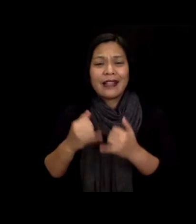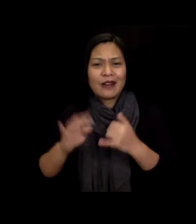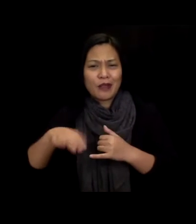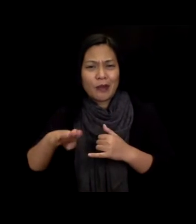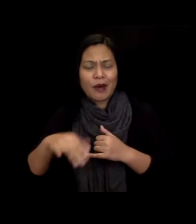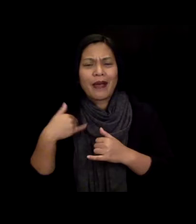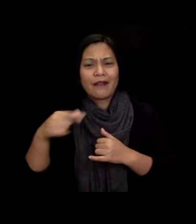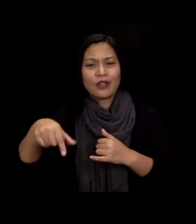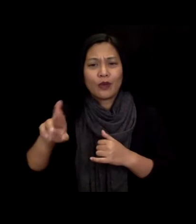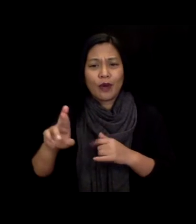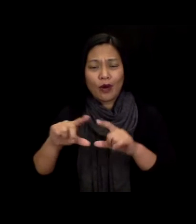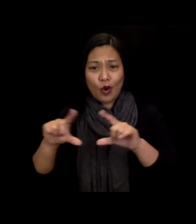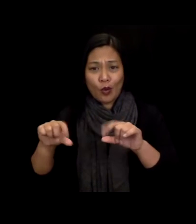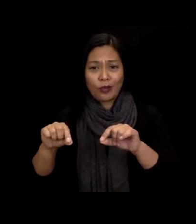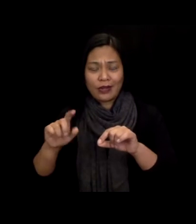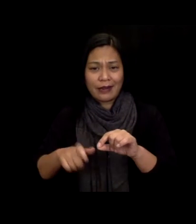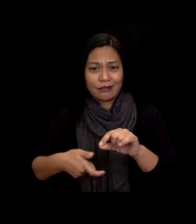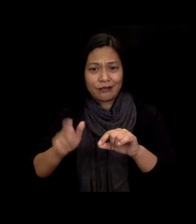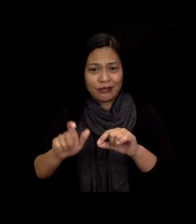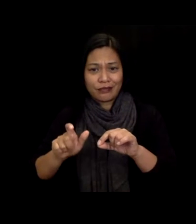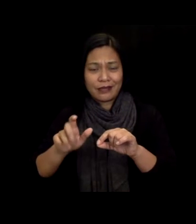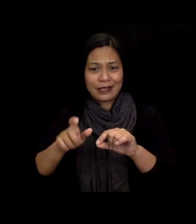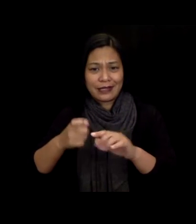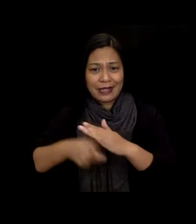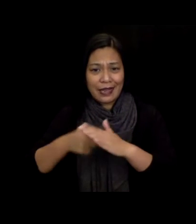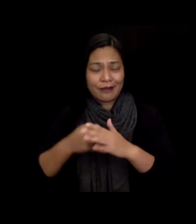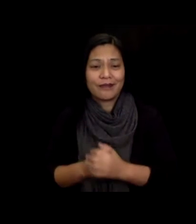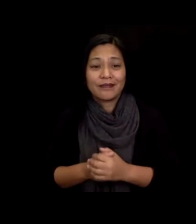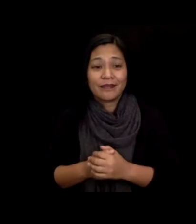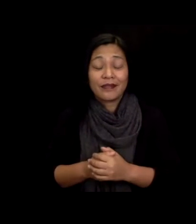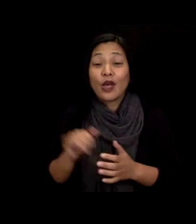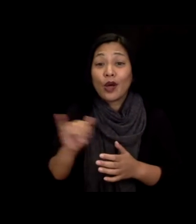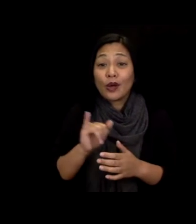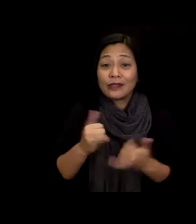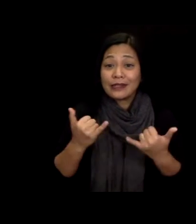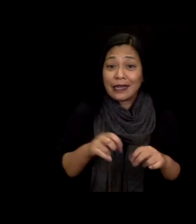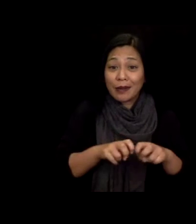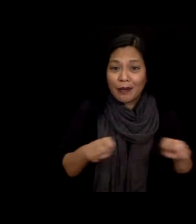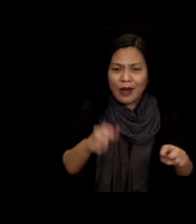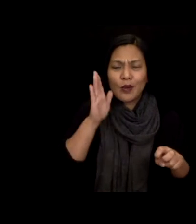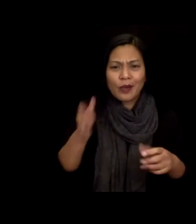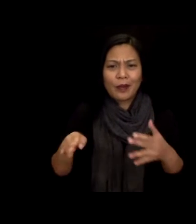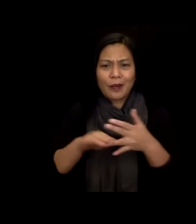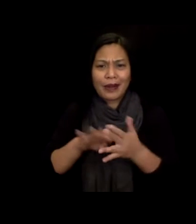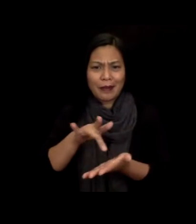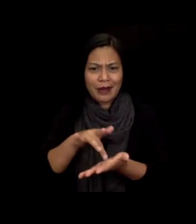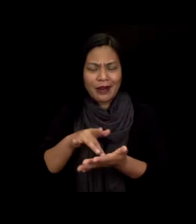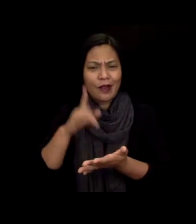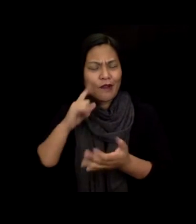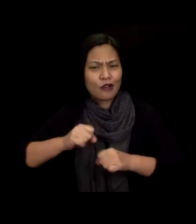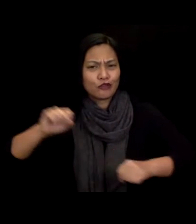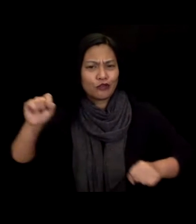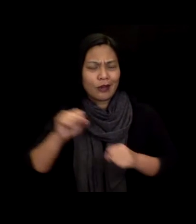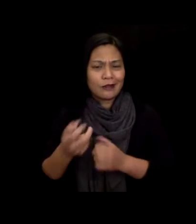take a 5-minute break in the middle of the session for everyone to stretch their legs and grab some water. I'll now hand over the rest of the time to